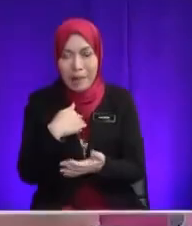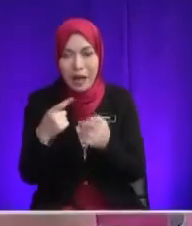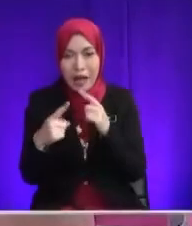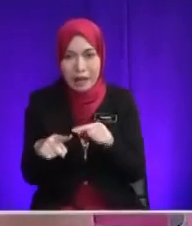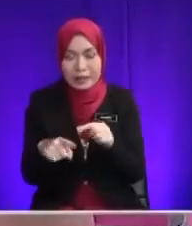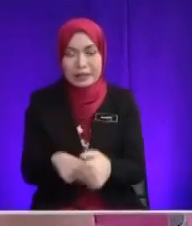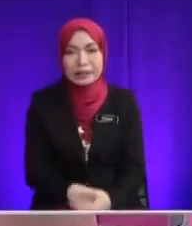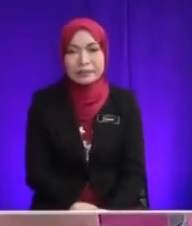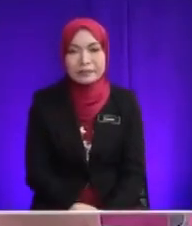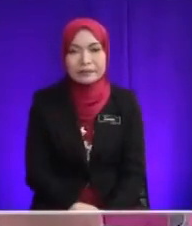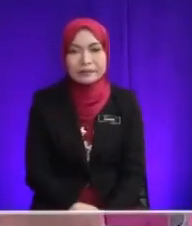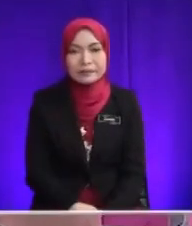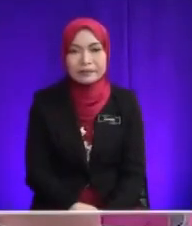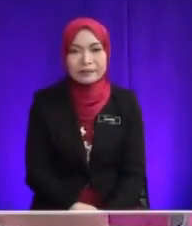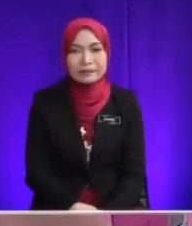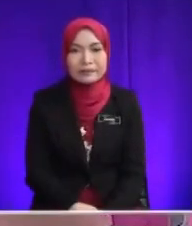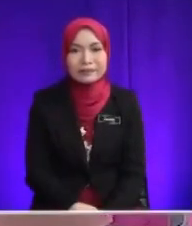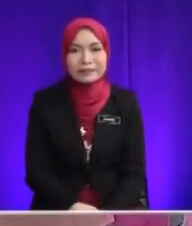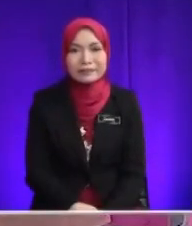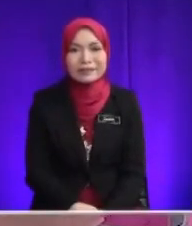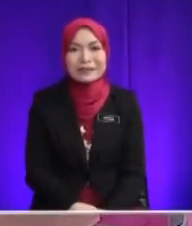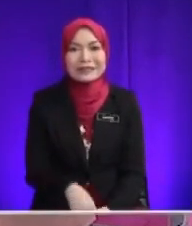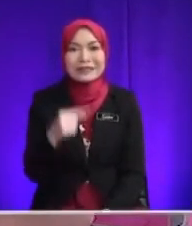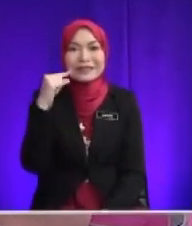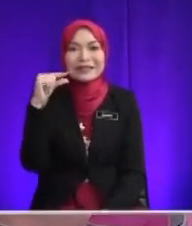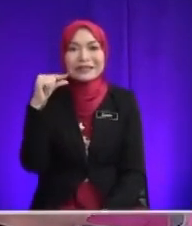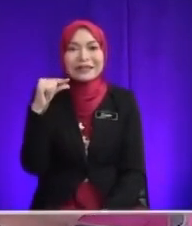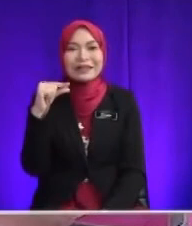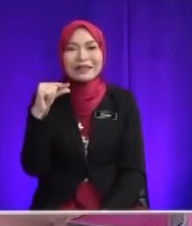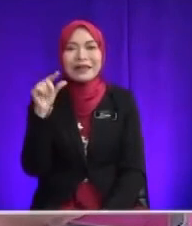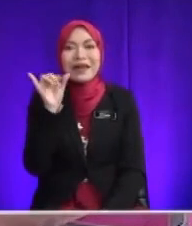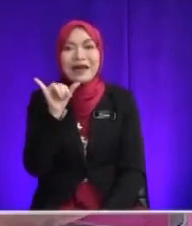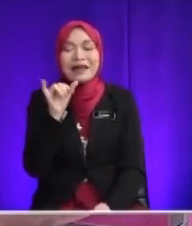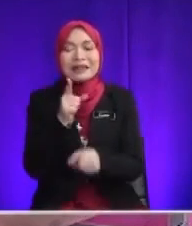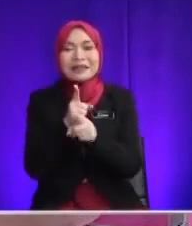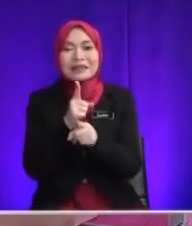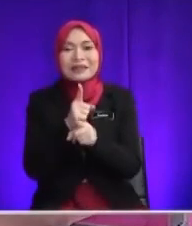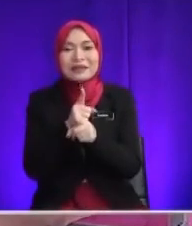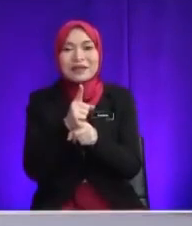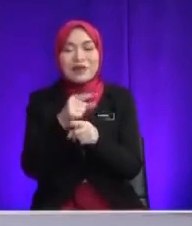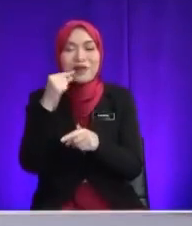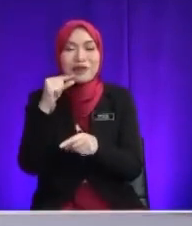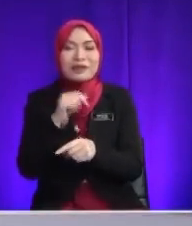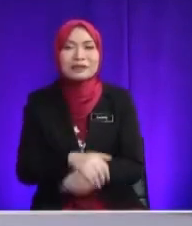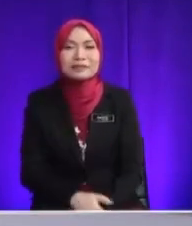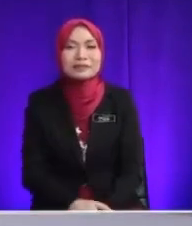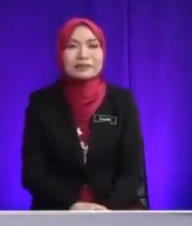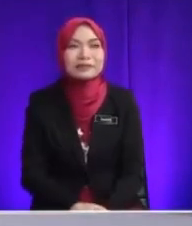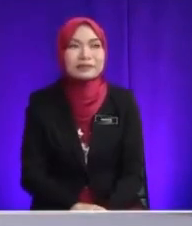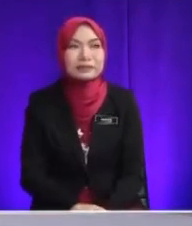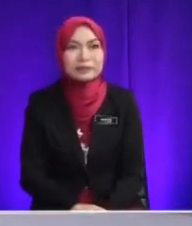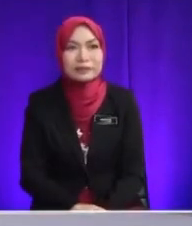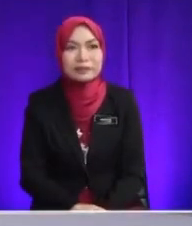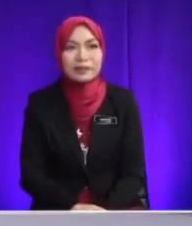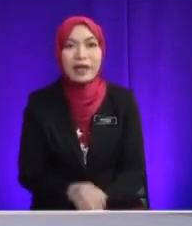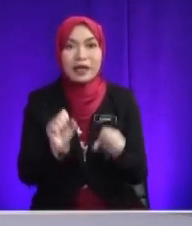on purpose and illegally. Yes. One star for you, Chris. Well done. Yes. Thank you, teacher. All right, teacher, could you share with us a summary